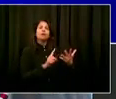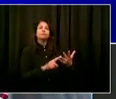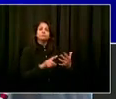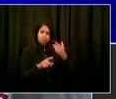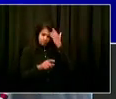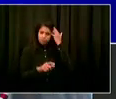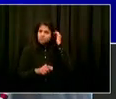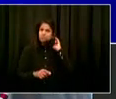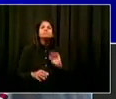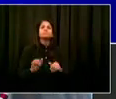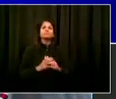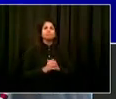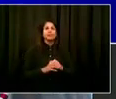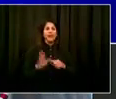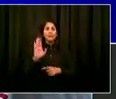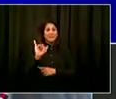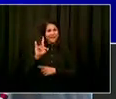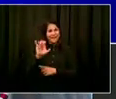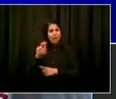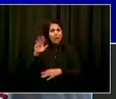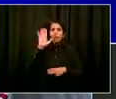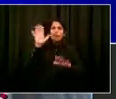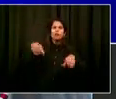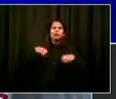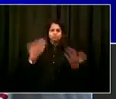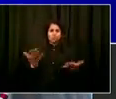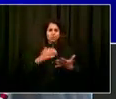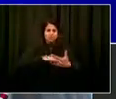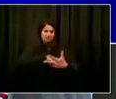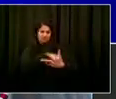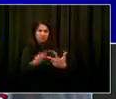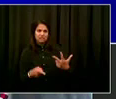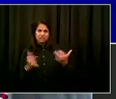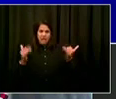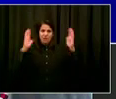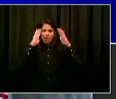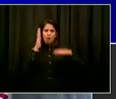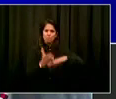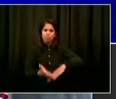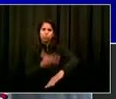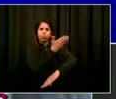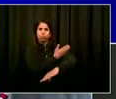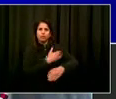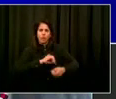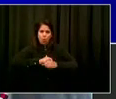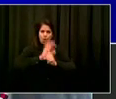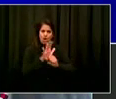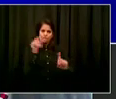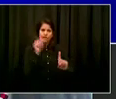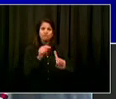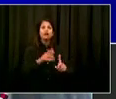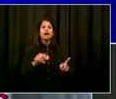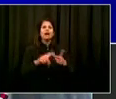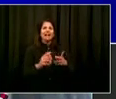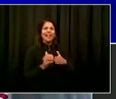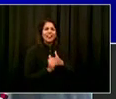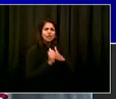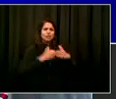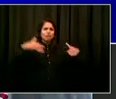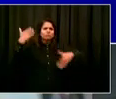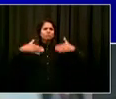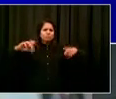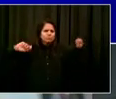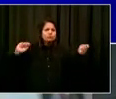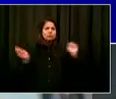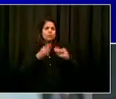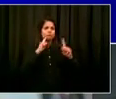good news. And that's going to be a game changer. And the people of this city are feeling it. They're feeling a sense of a weight lifted,